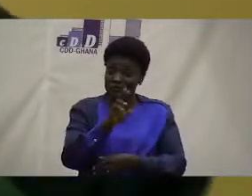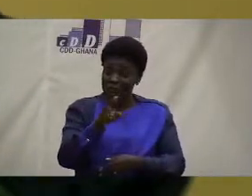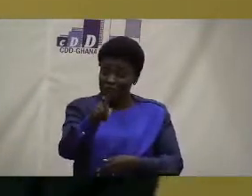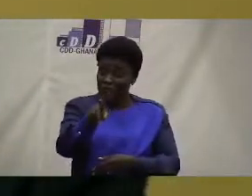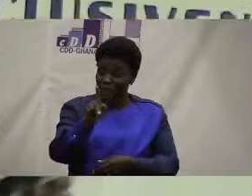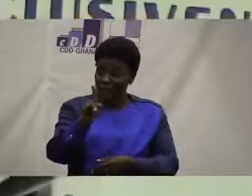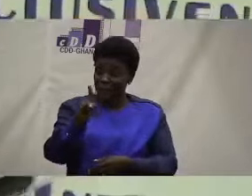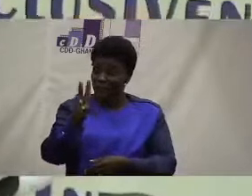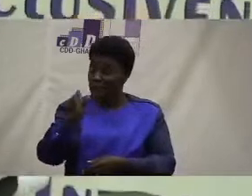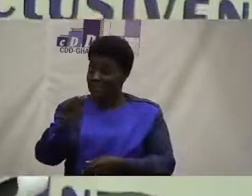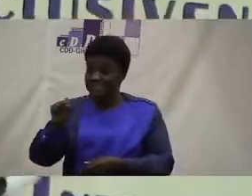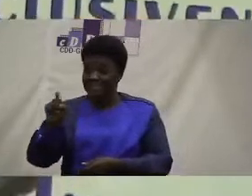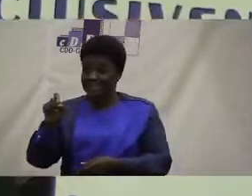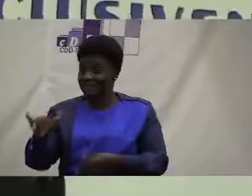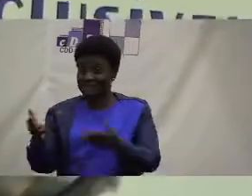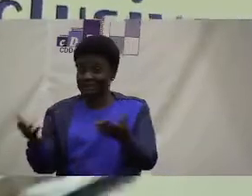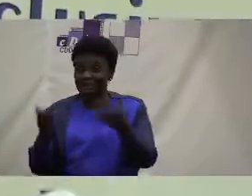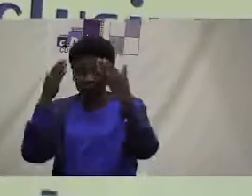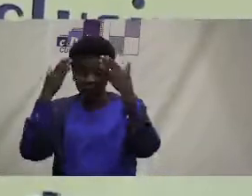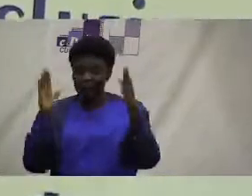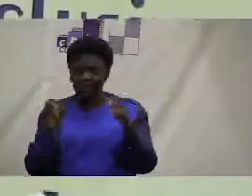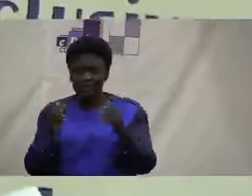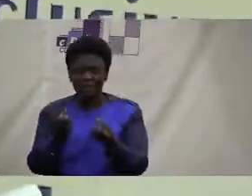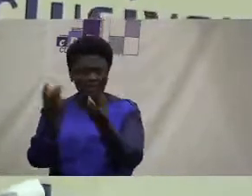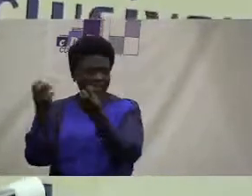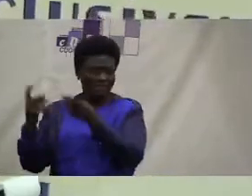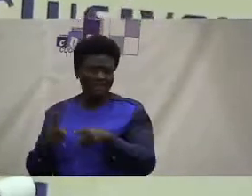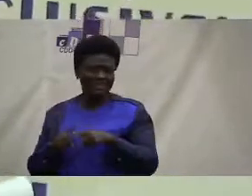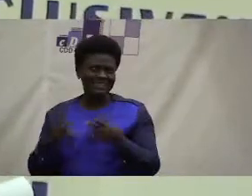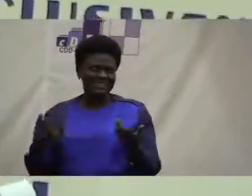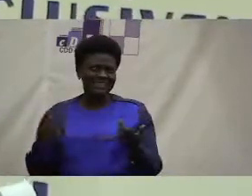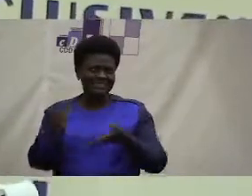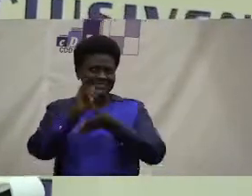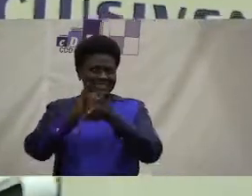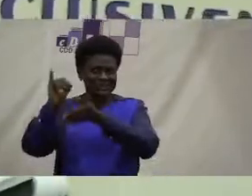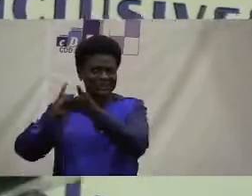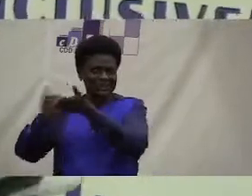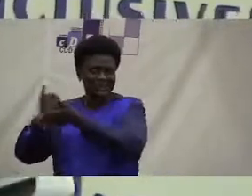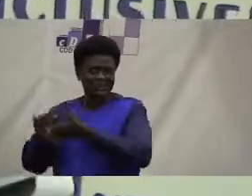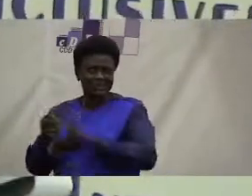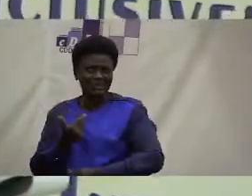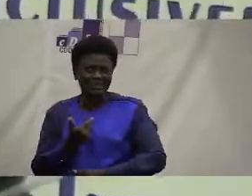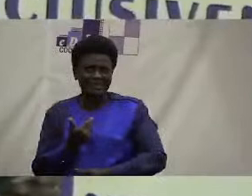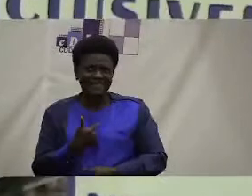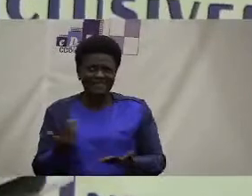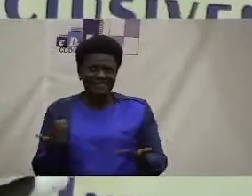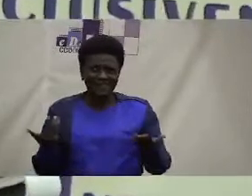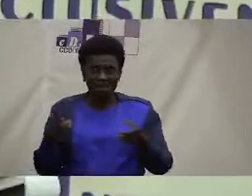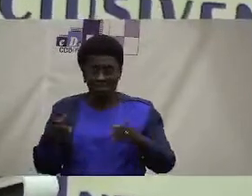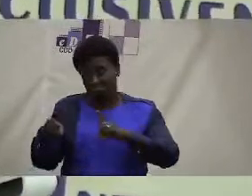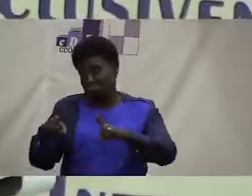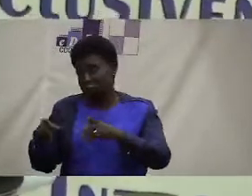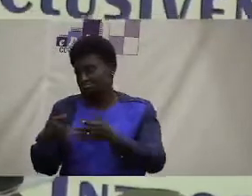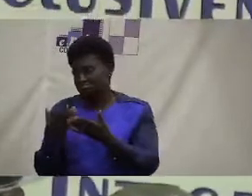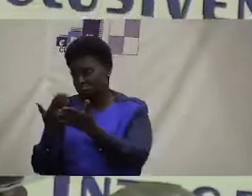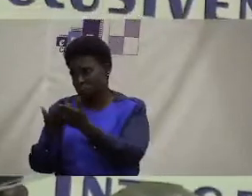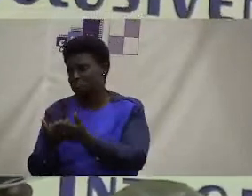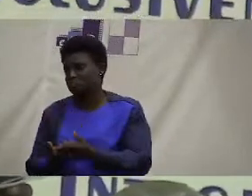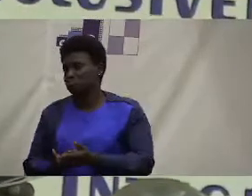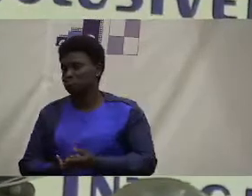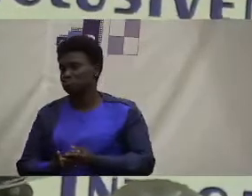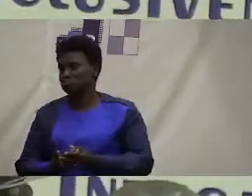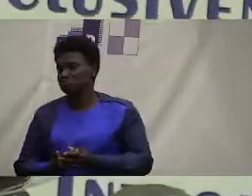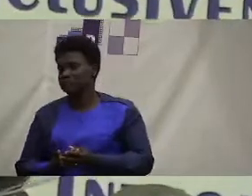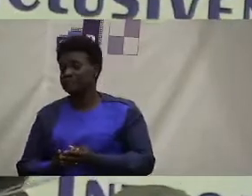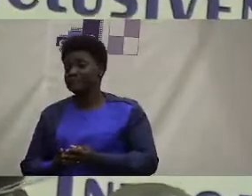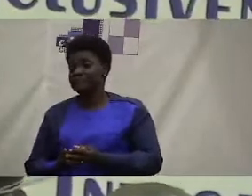belongs to. And I think that is good for Ghana. And there are so many institutions that are doing very well. I